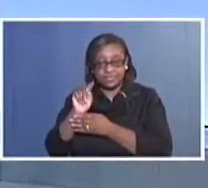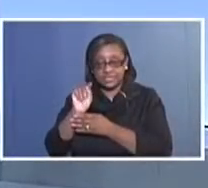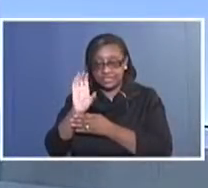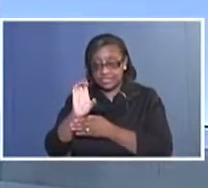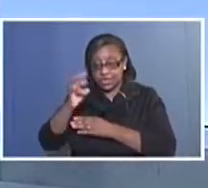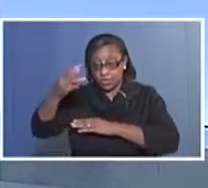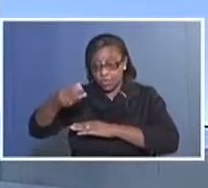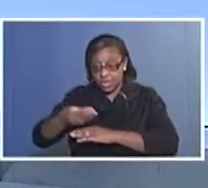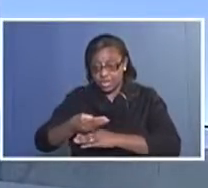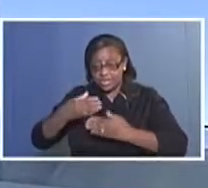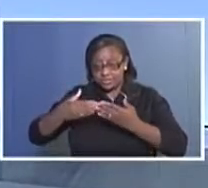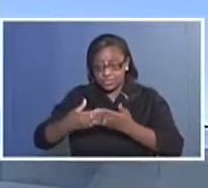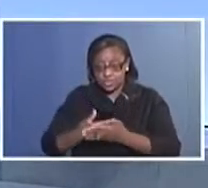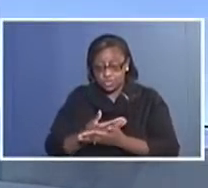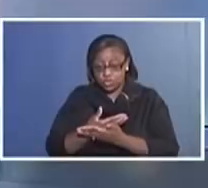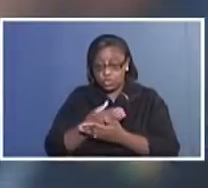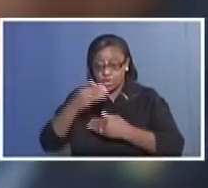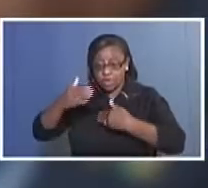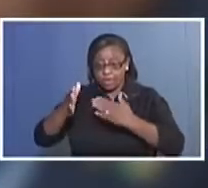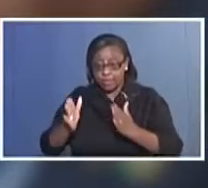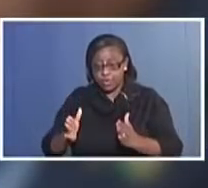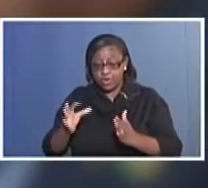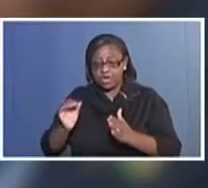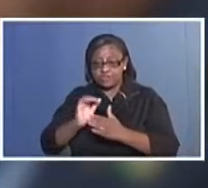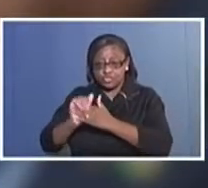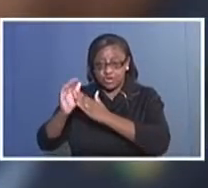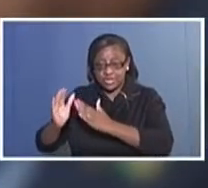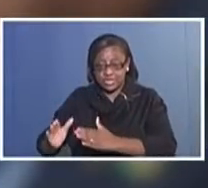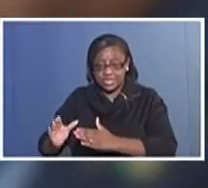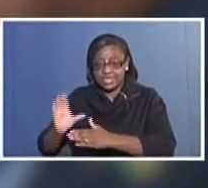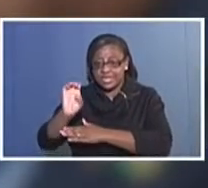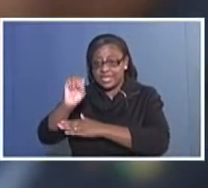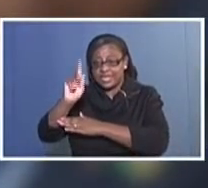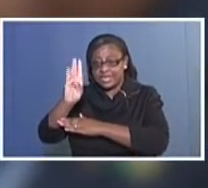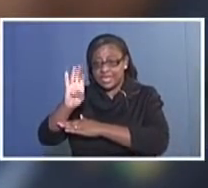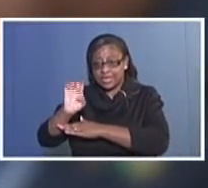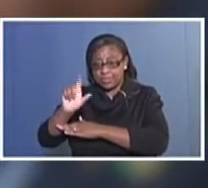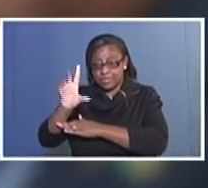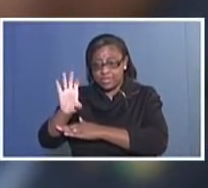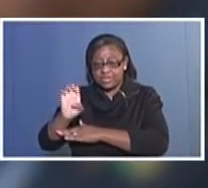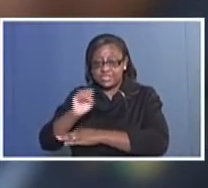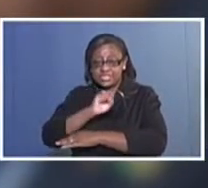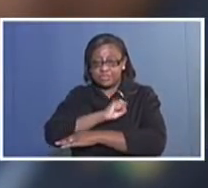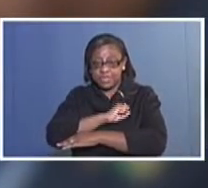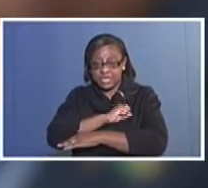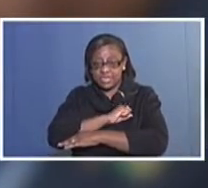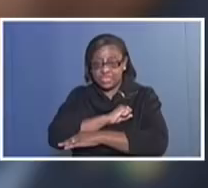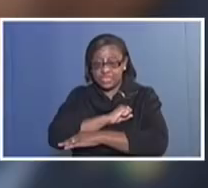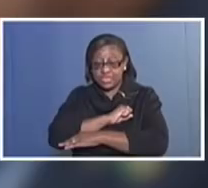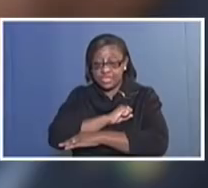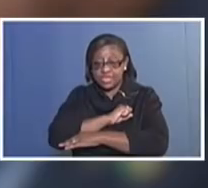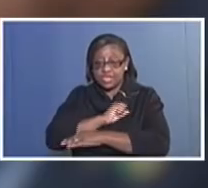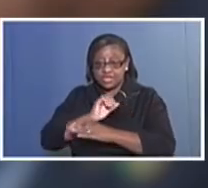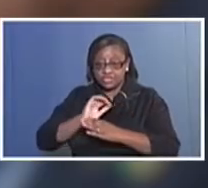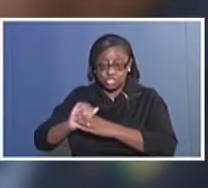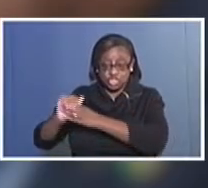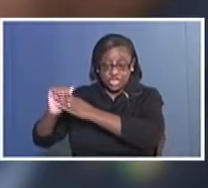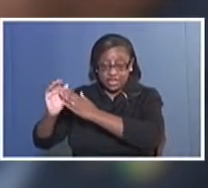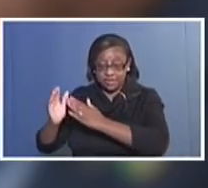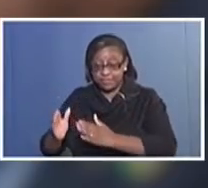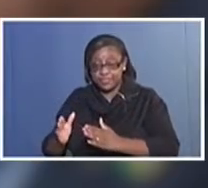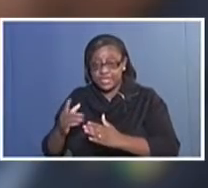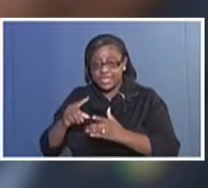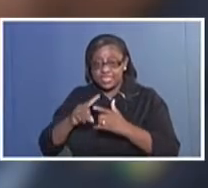BTC welcoming its new board of directors. Cable and Wireless CEO Ing Smith serves as chair, while noted